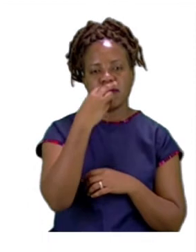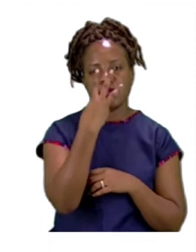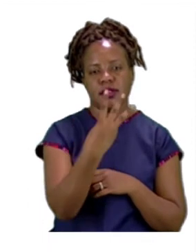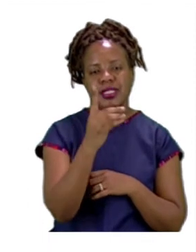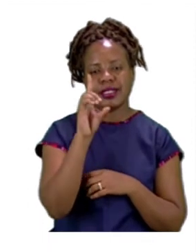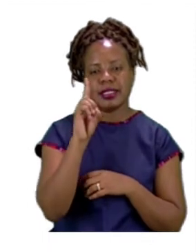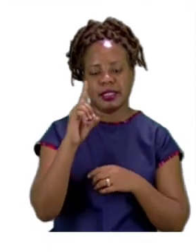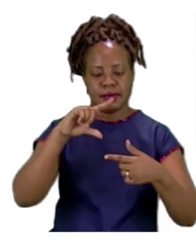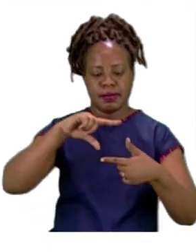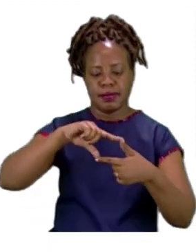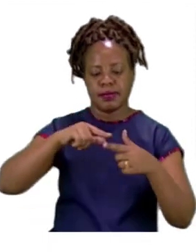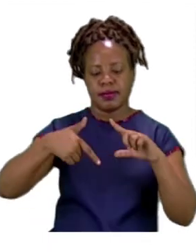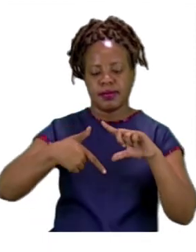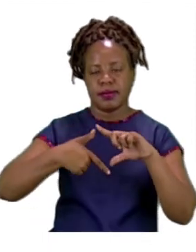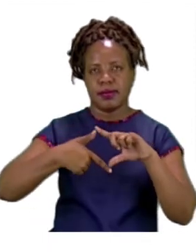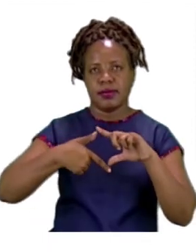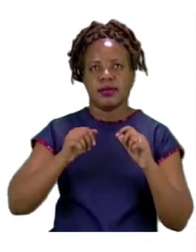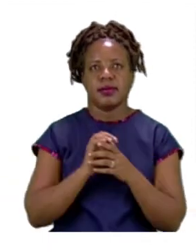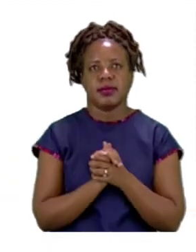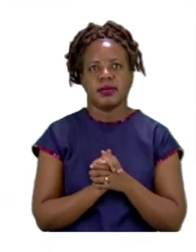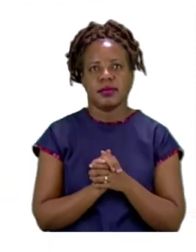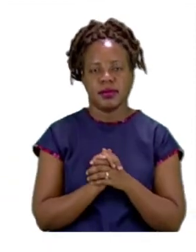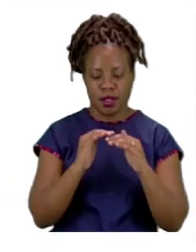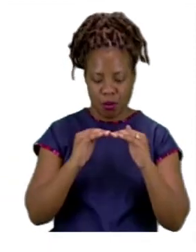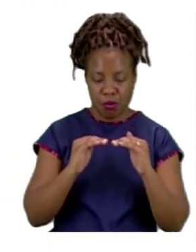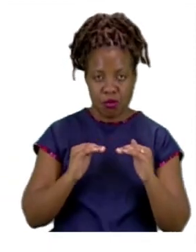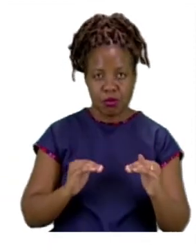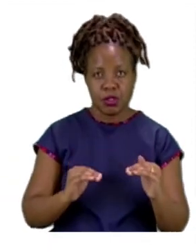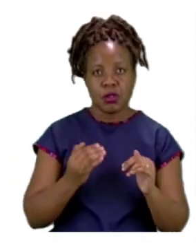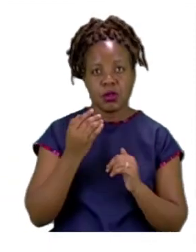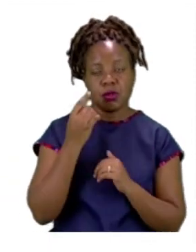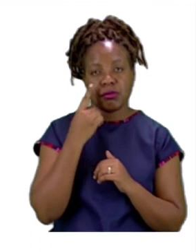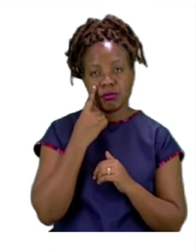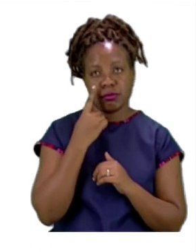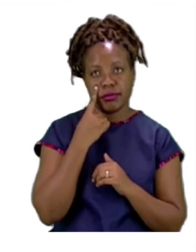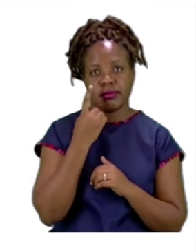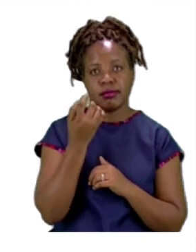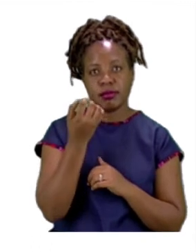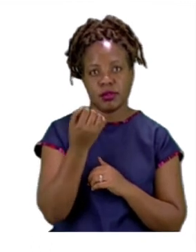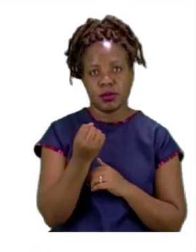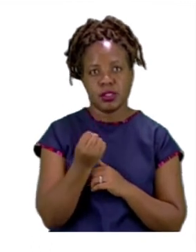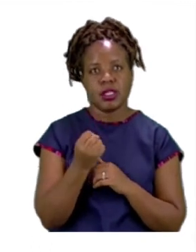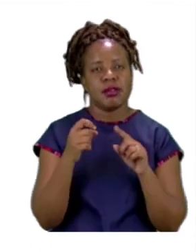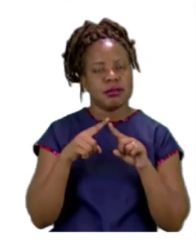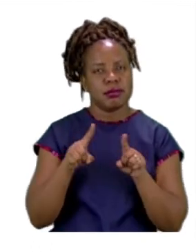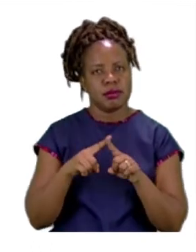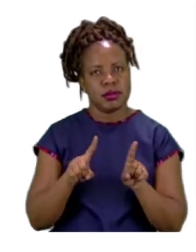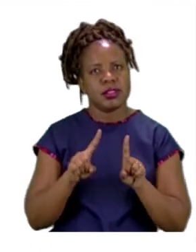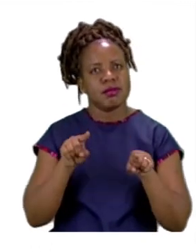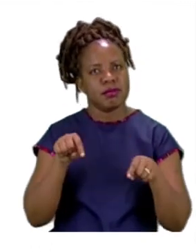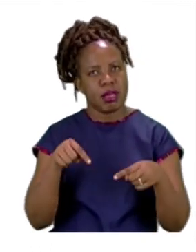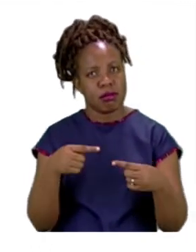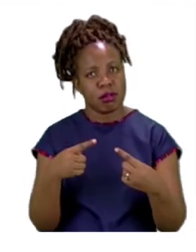shapes. Below the page, you can see that we have some items, real life items,